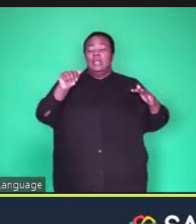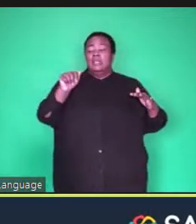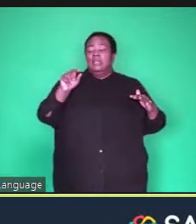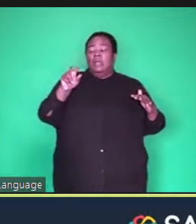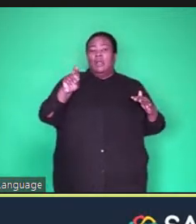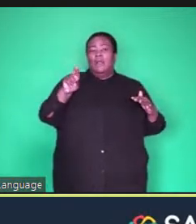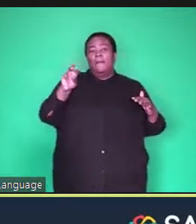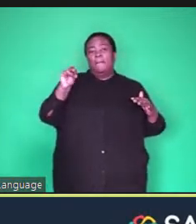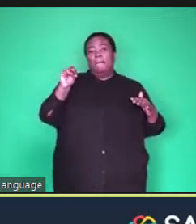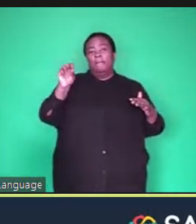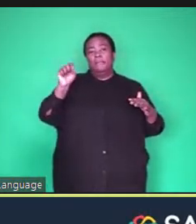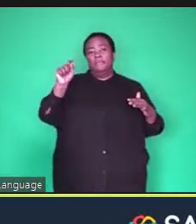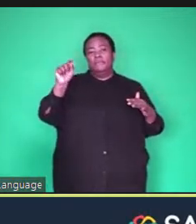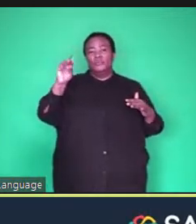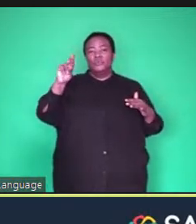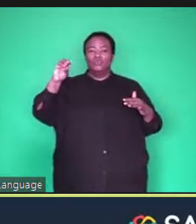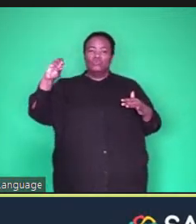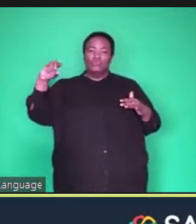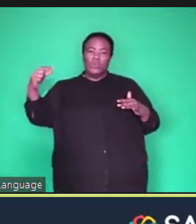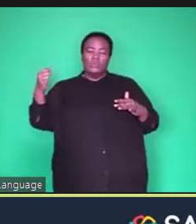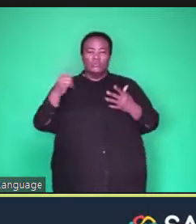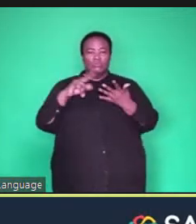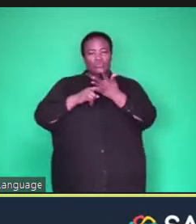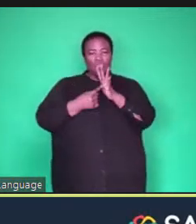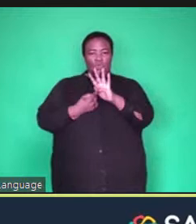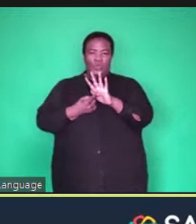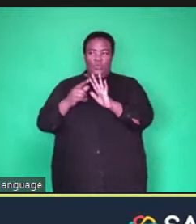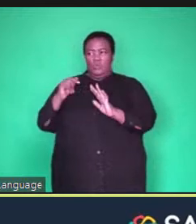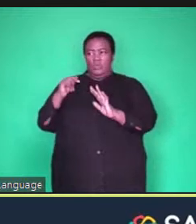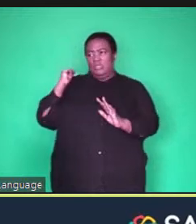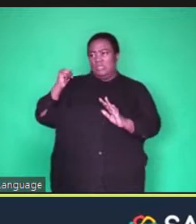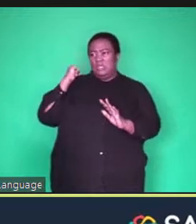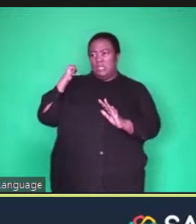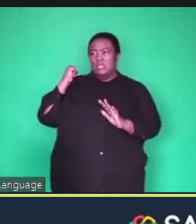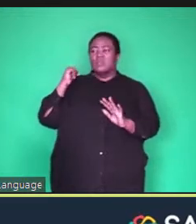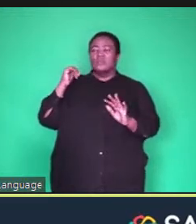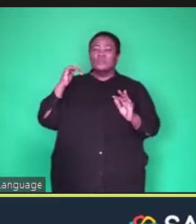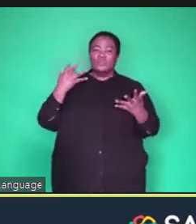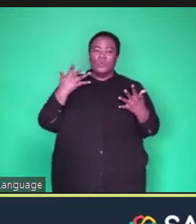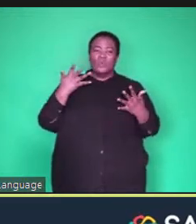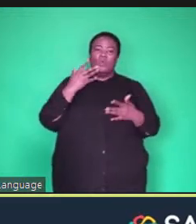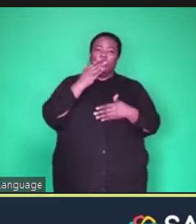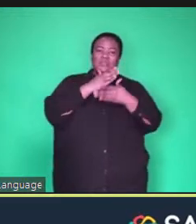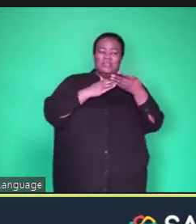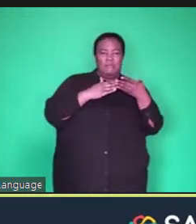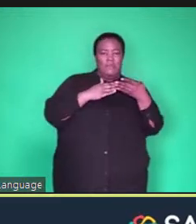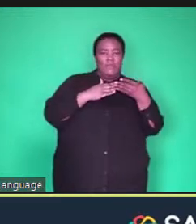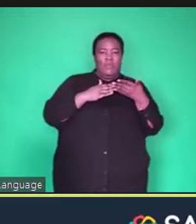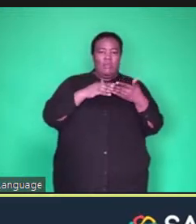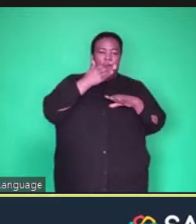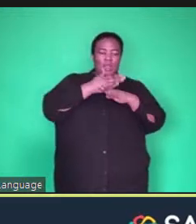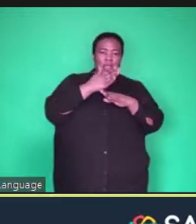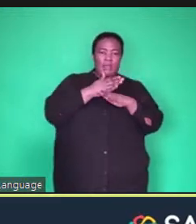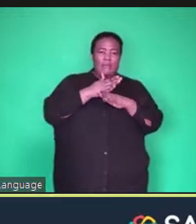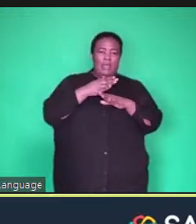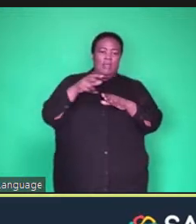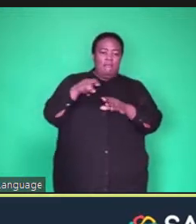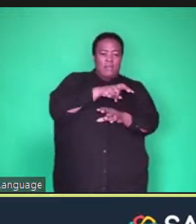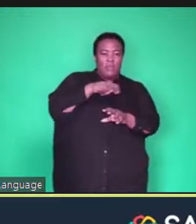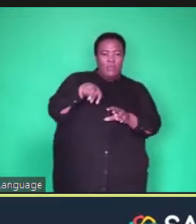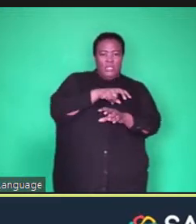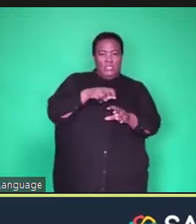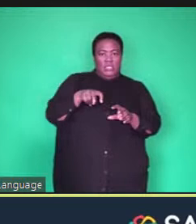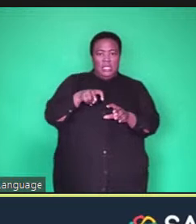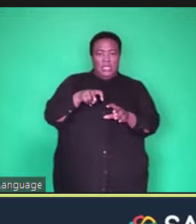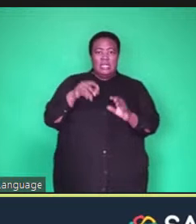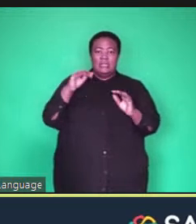yesterday. And the concept of temporary, mostly labor migration being at high levels. Now, this leads us into two